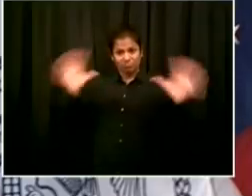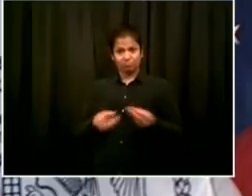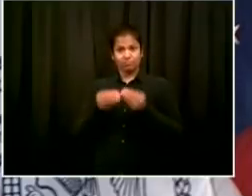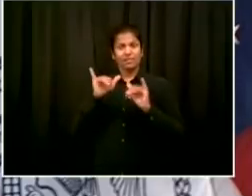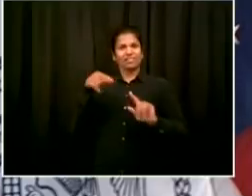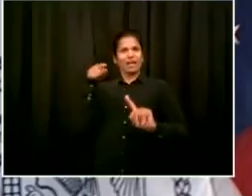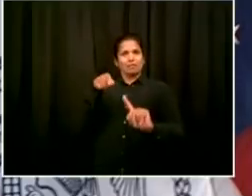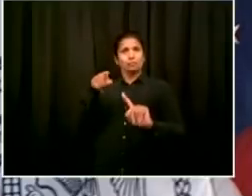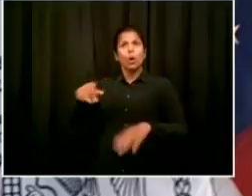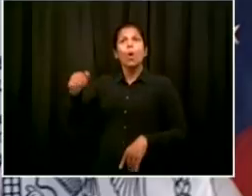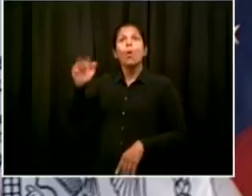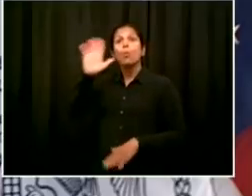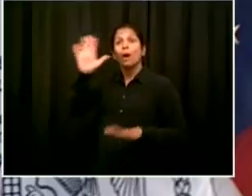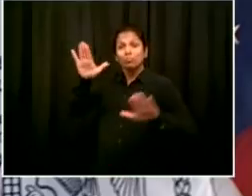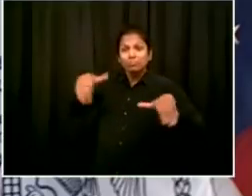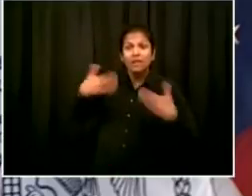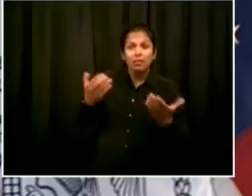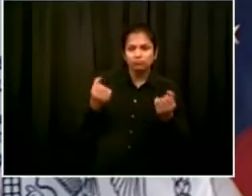approached it.